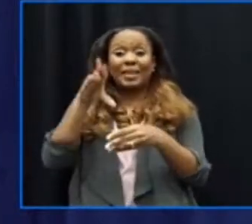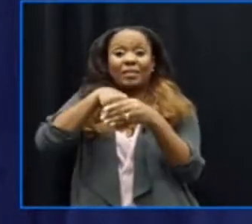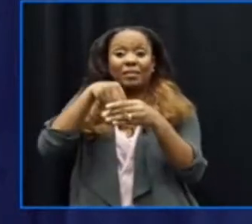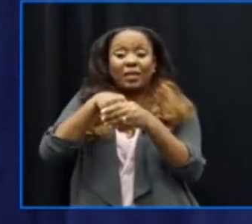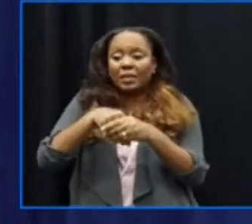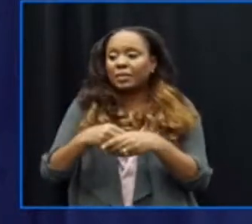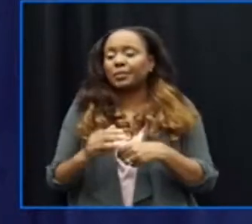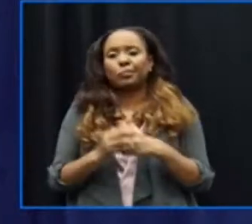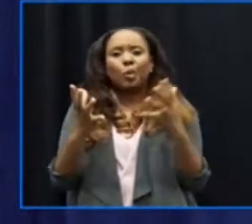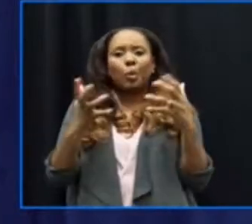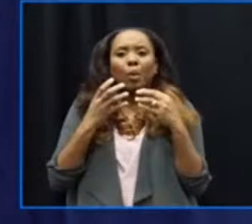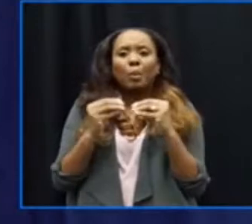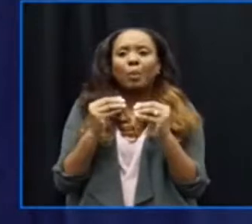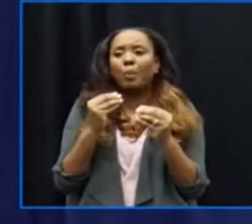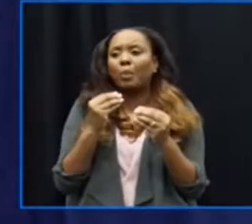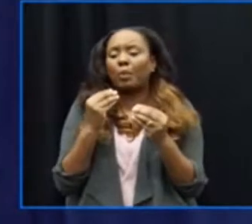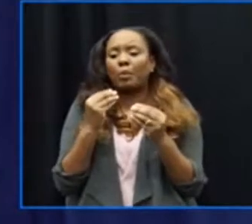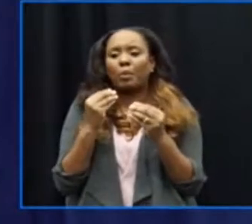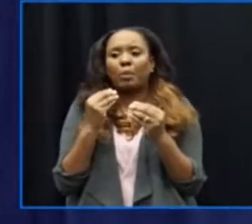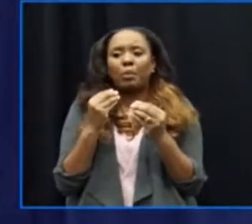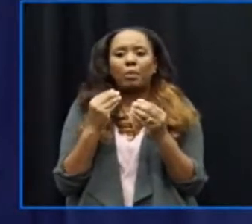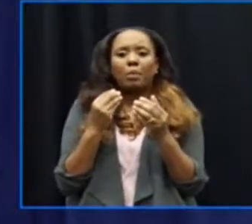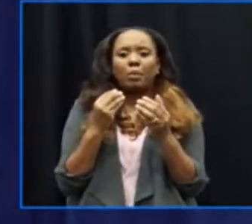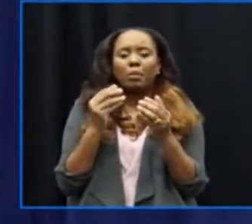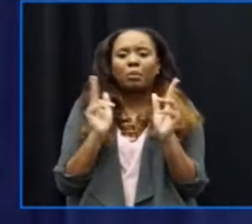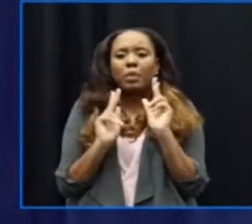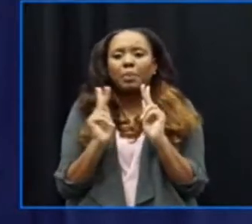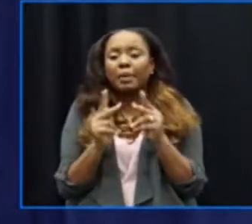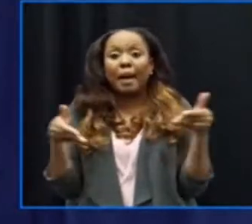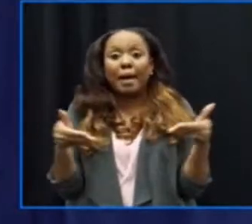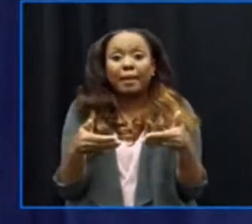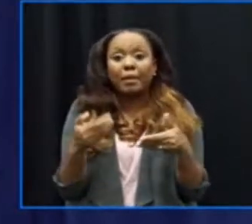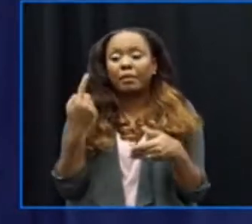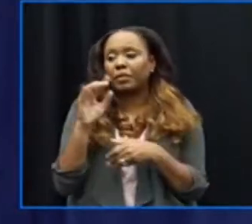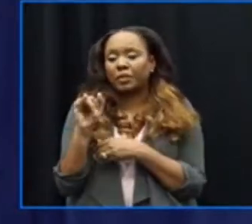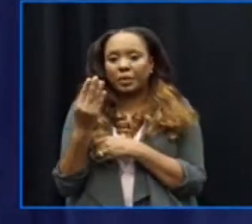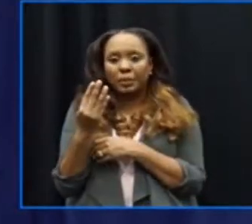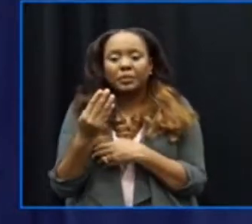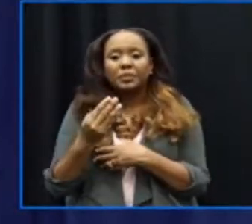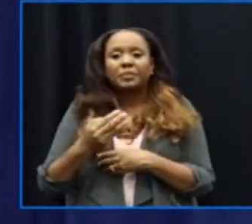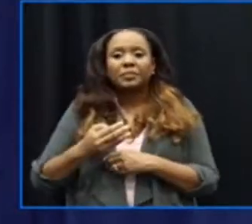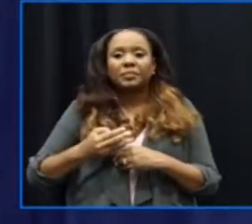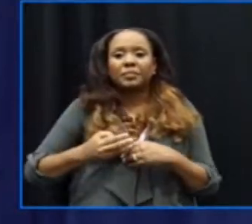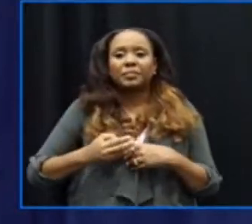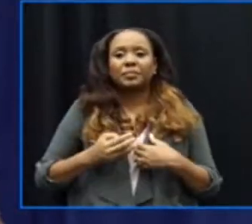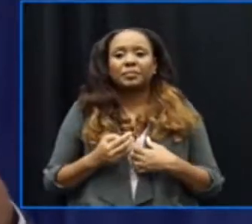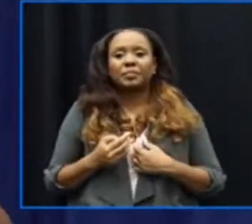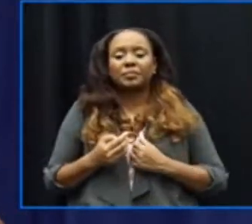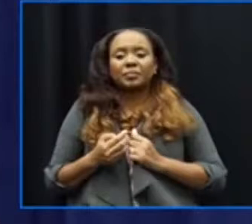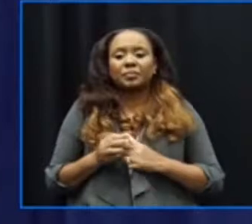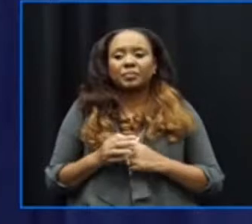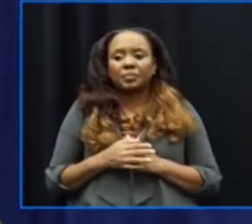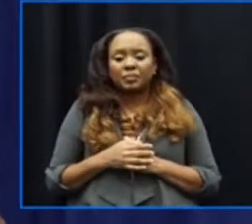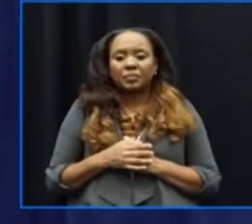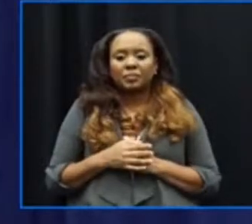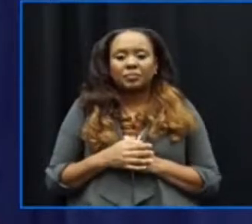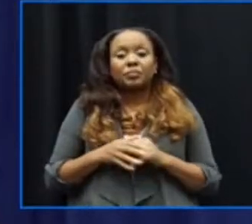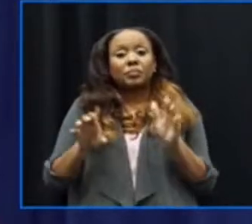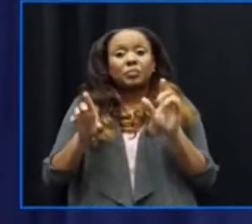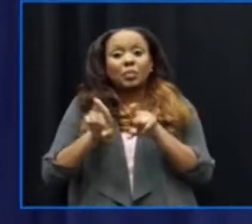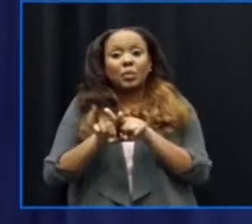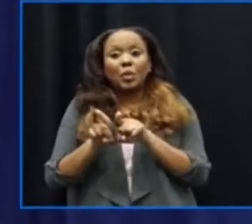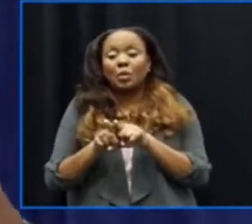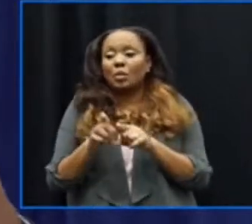jobs, we increase salaries, and we find a way to make Barbados more attractive, right? So that the school leavers stay